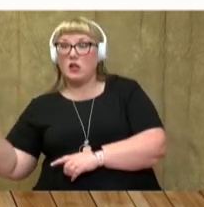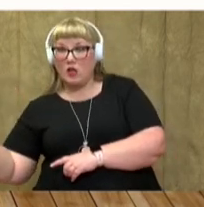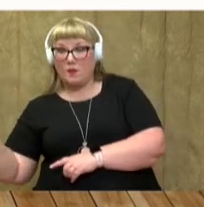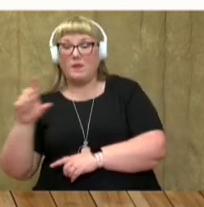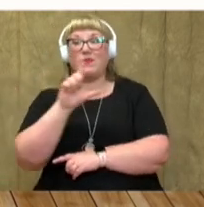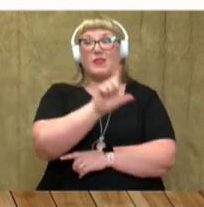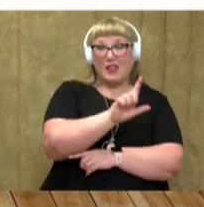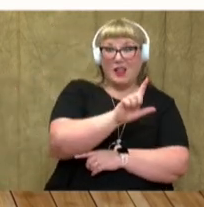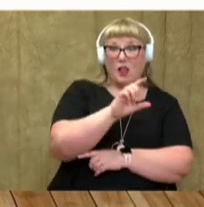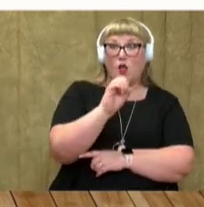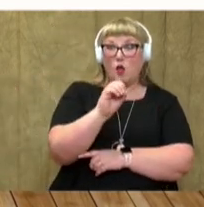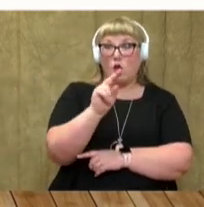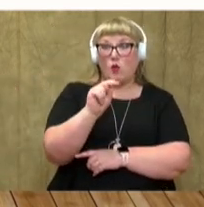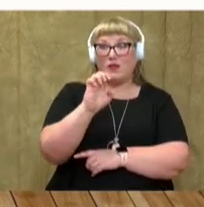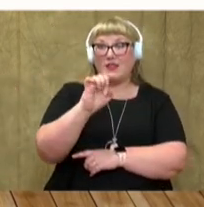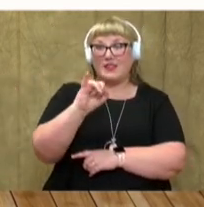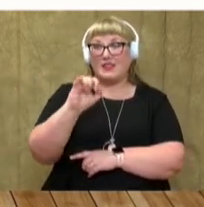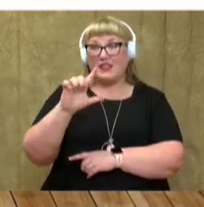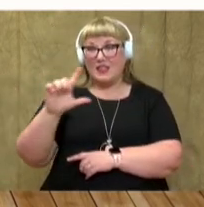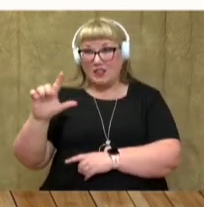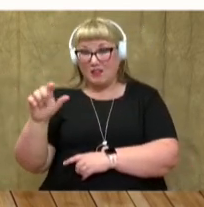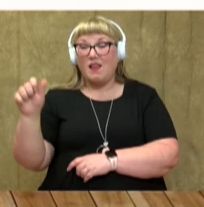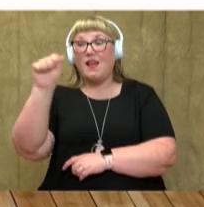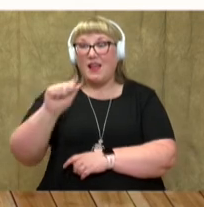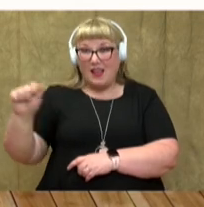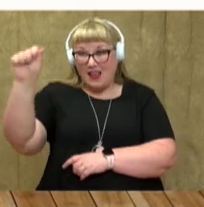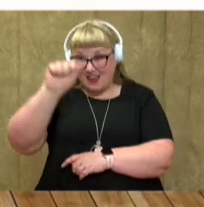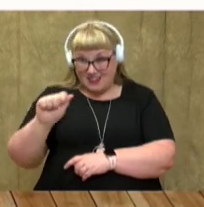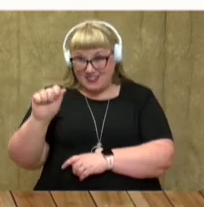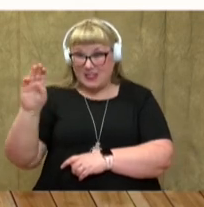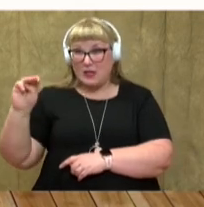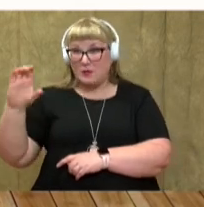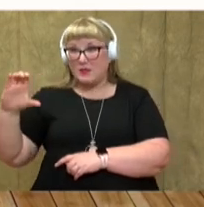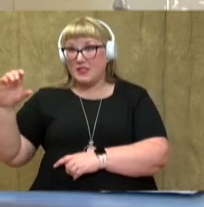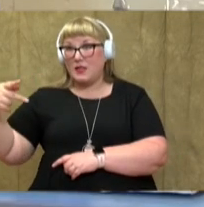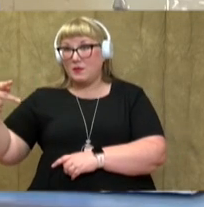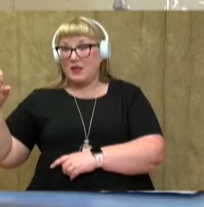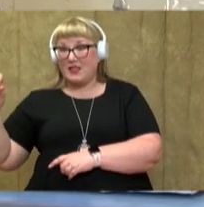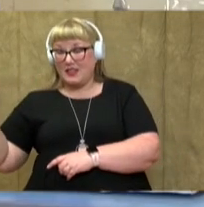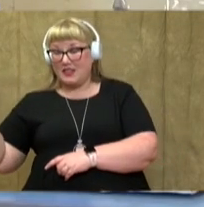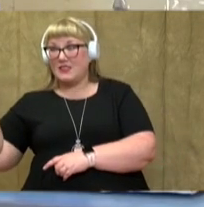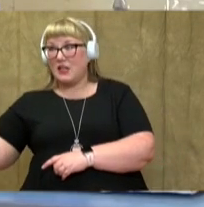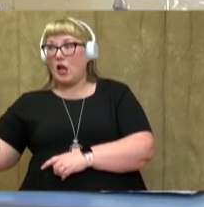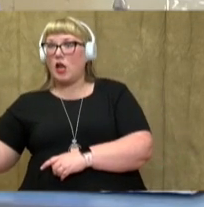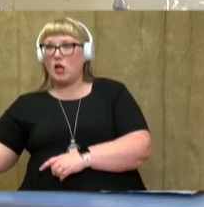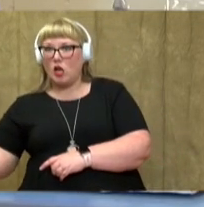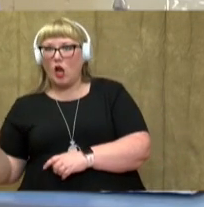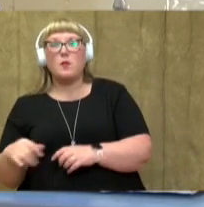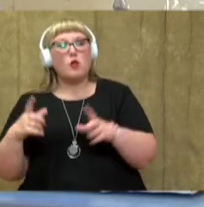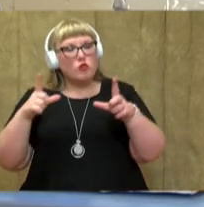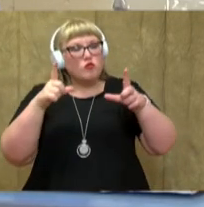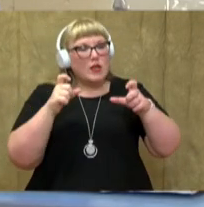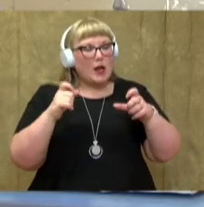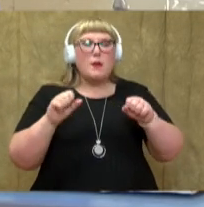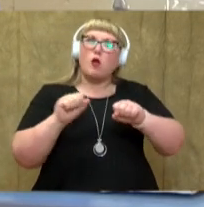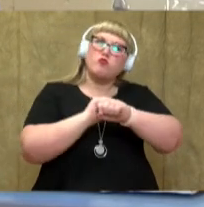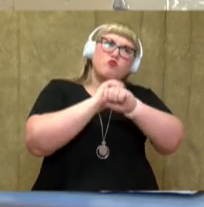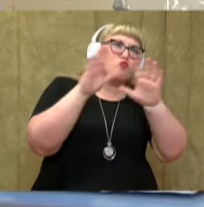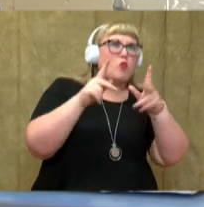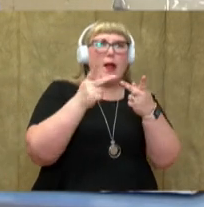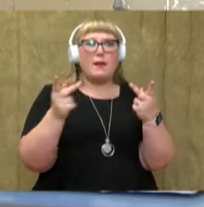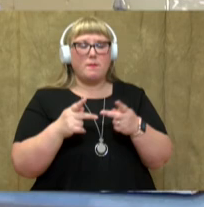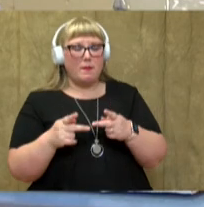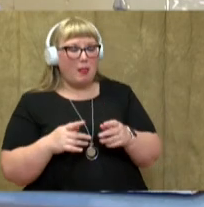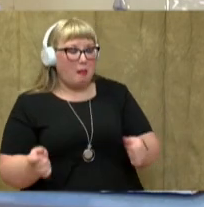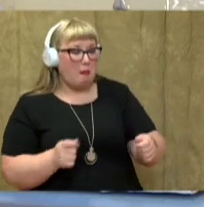L-O-N-E-I-L-L. And I want you to think about when you're taking your pictures of your art, you can find a really bright place to take your